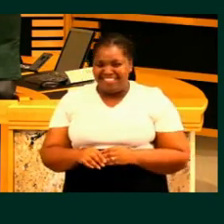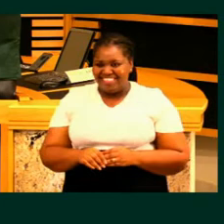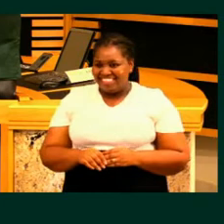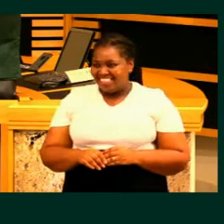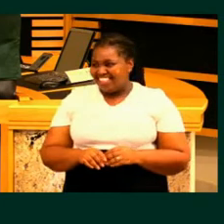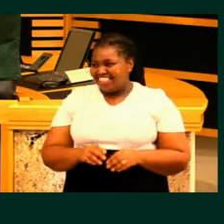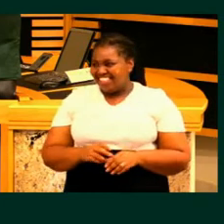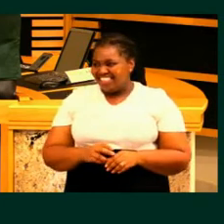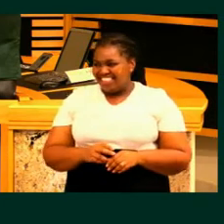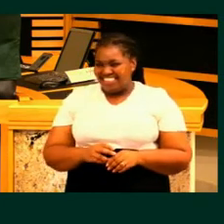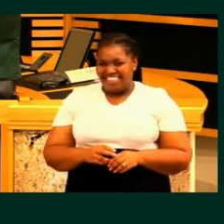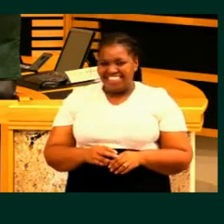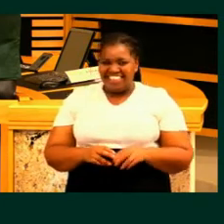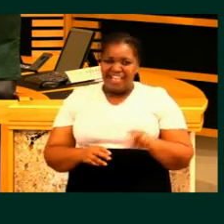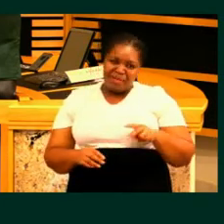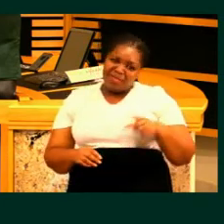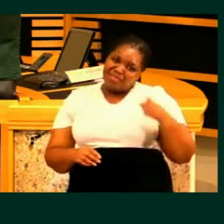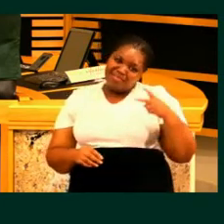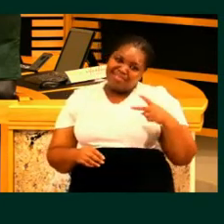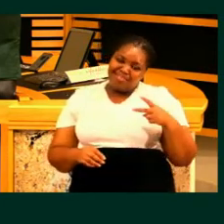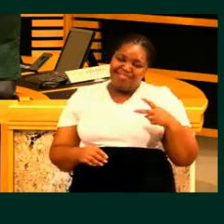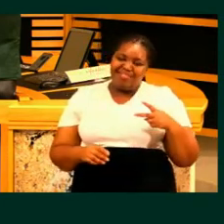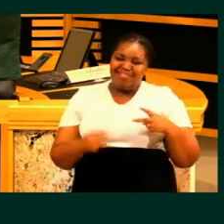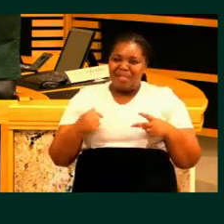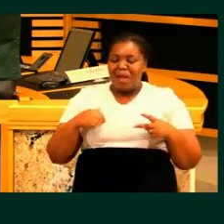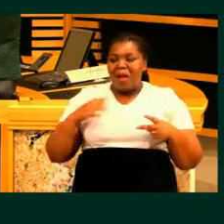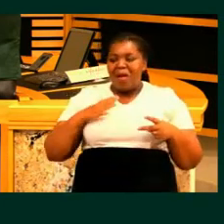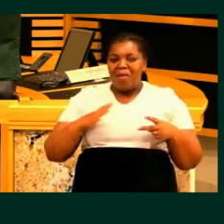G second I would like to